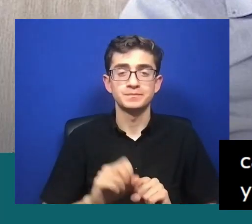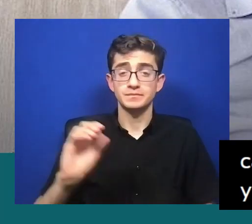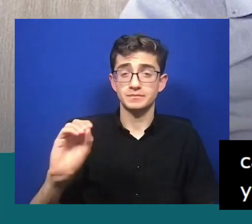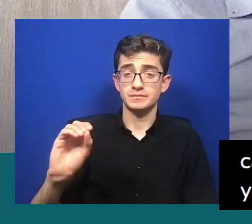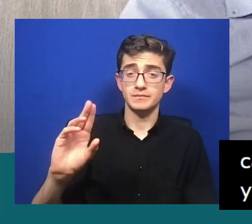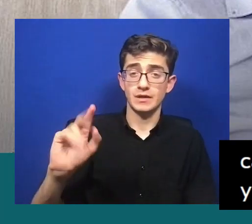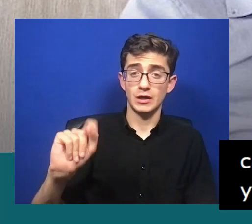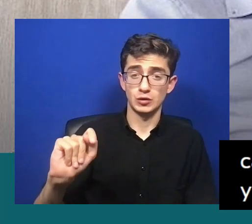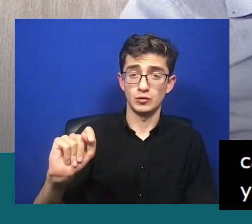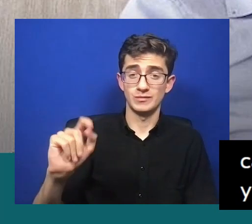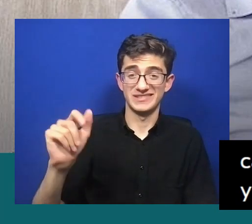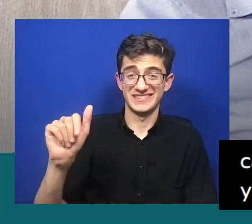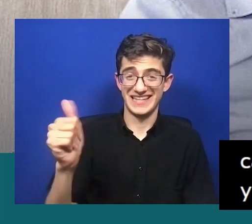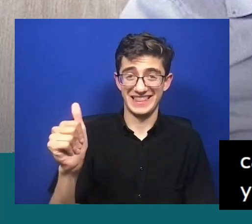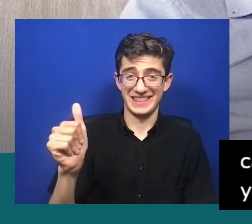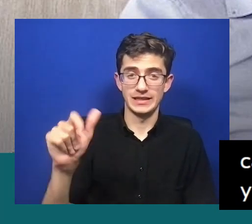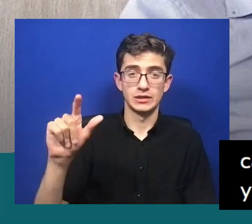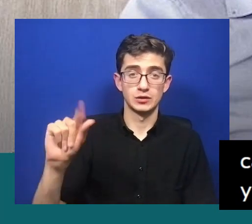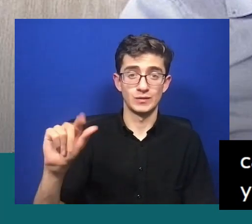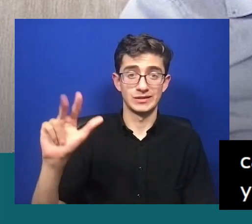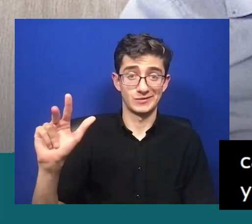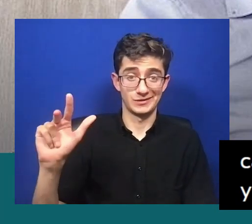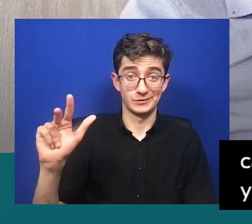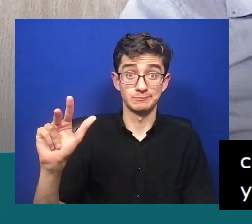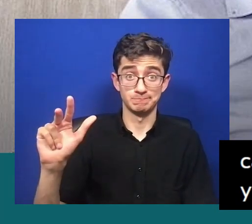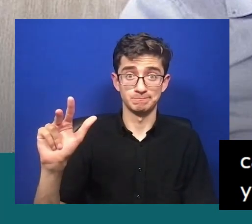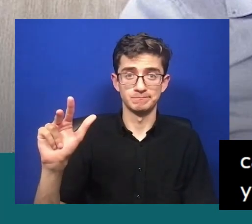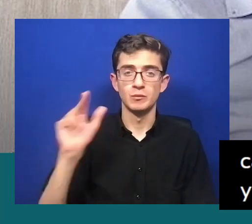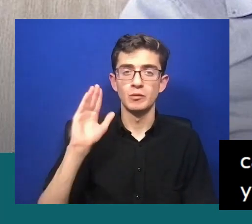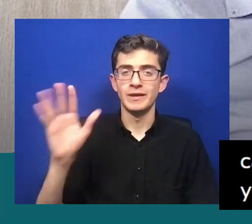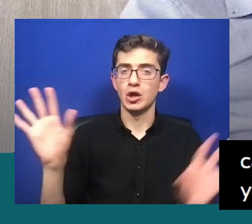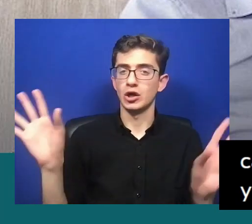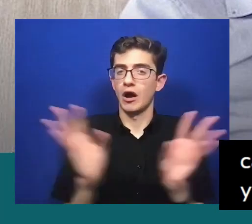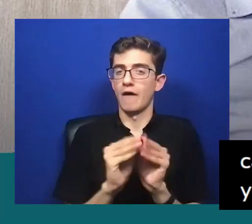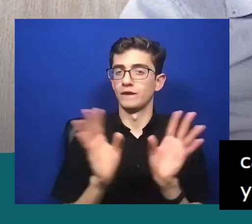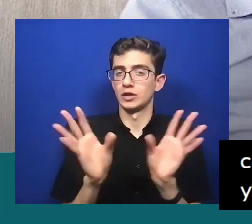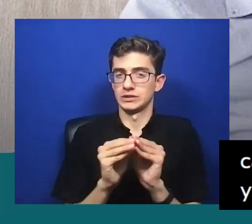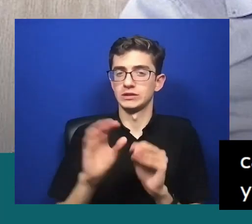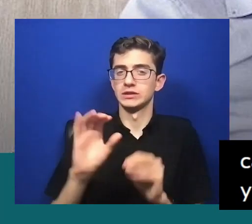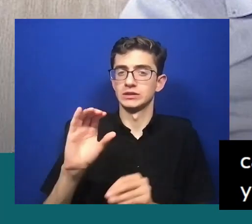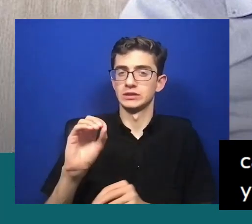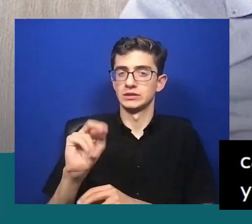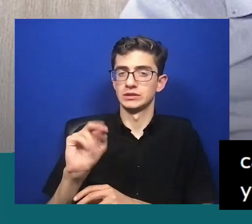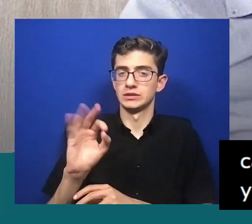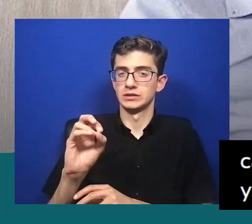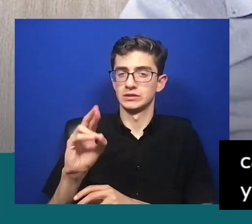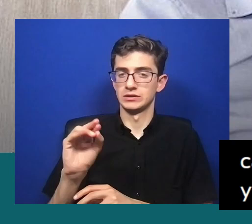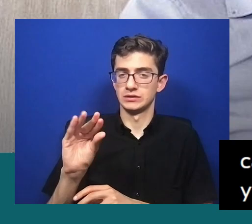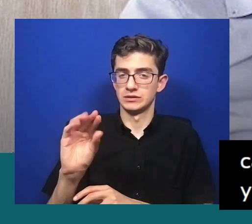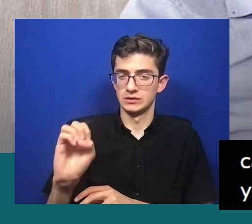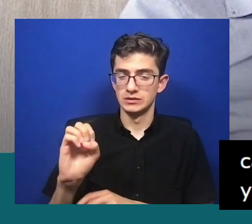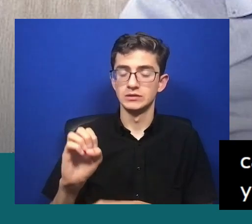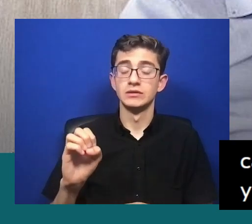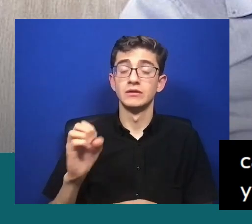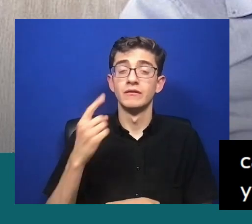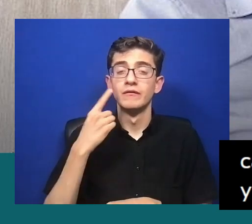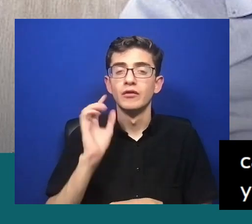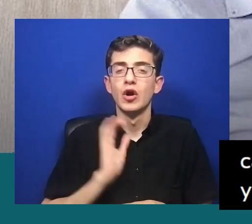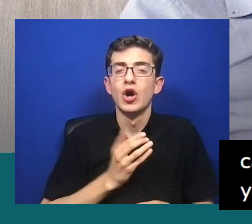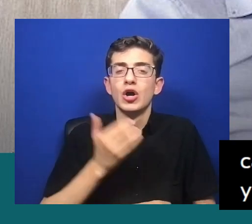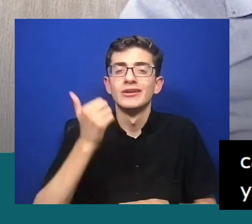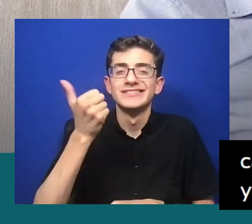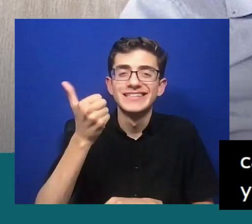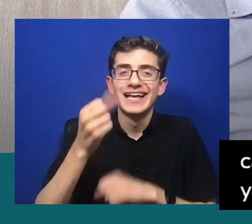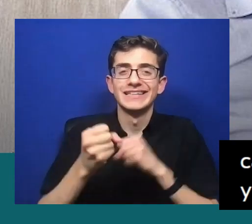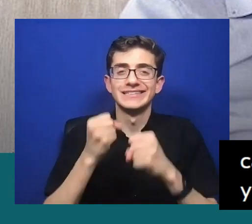October 10th, 2023, that's going to be our conference. And it will be our 10-year